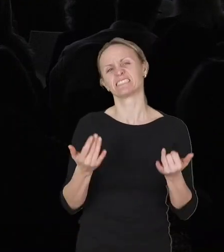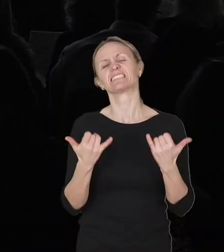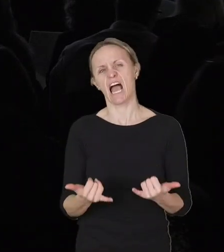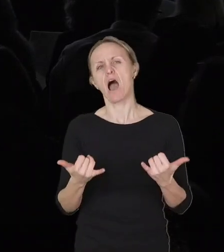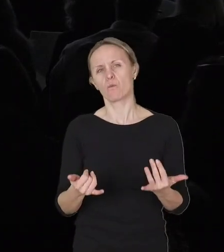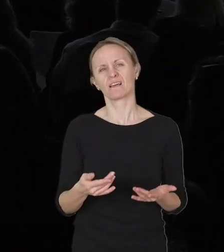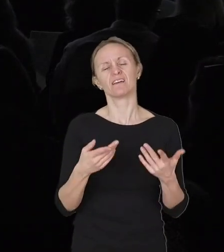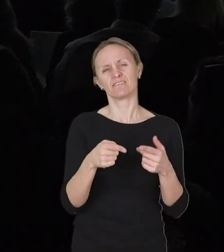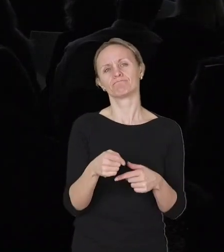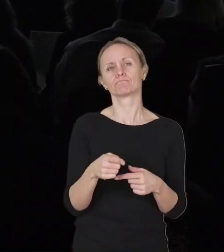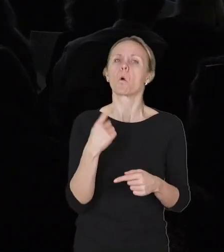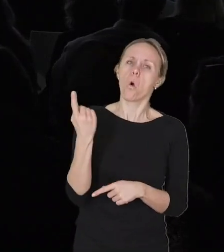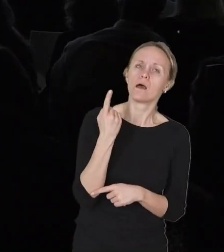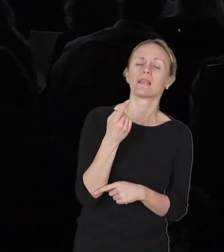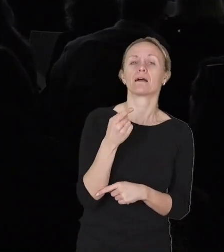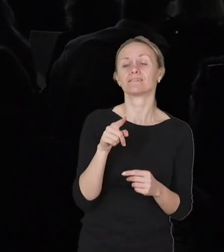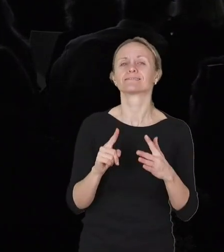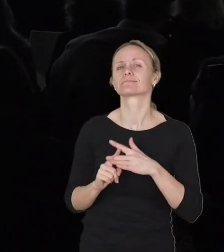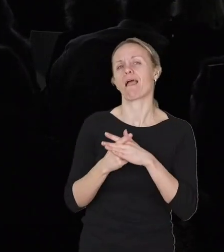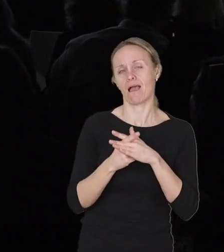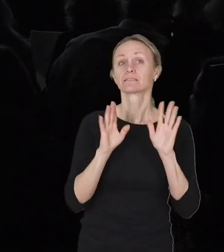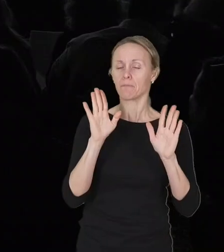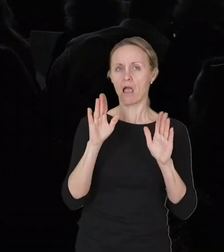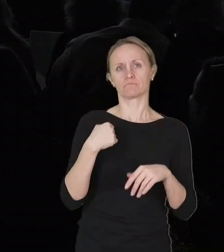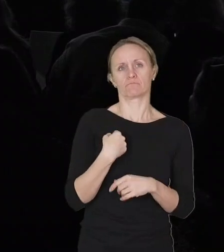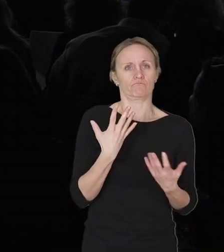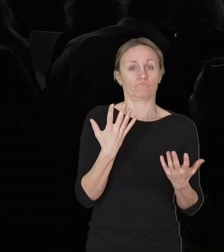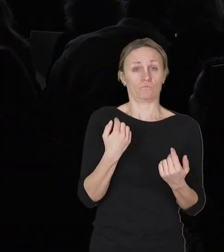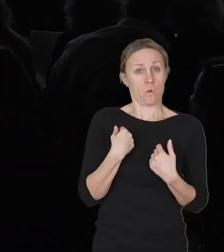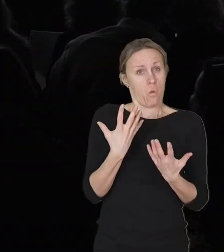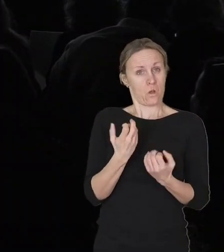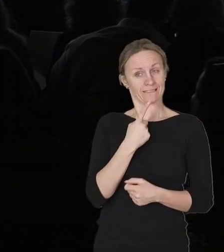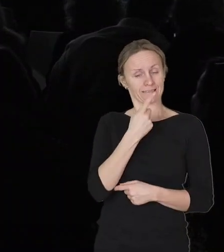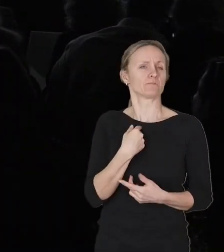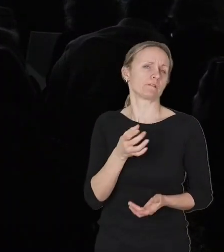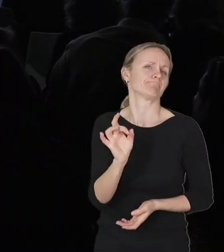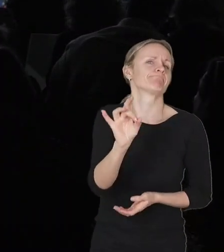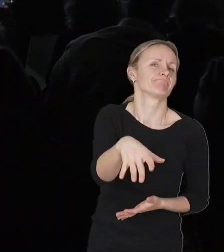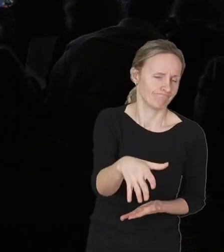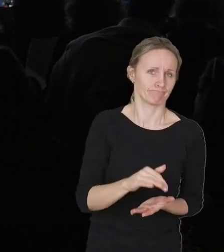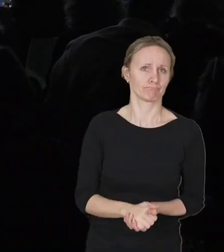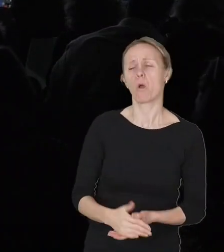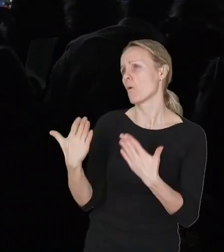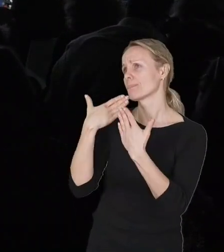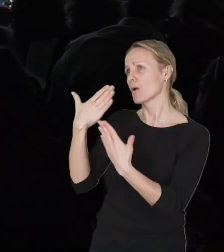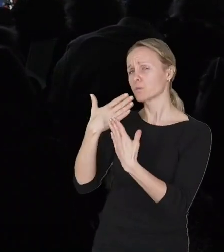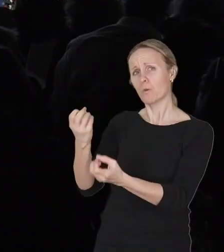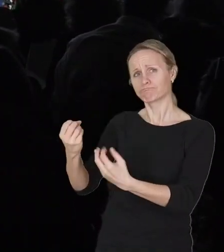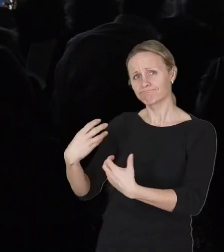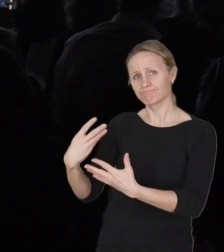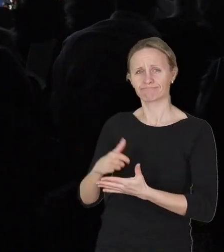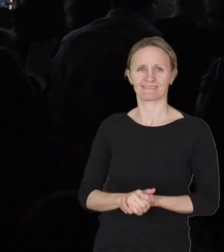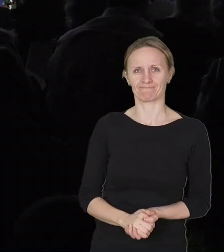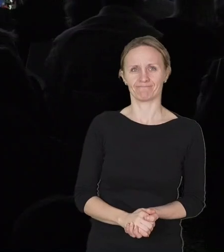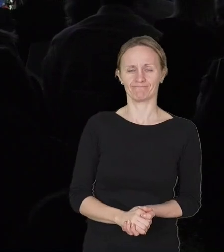Yeah, but thank you very much for this perspective. If we just can travel over the Baltic Sea, from the Pomerania region to Michael to Sweden,